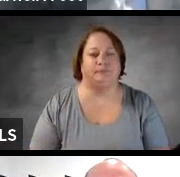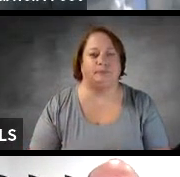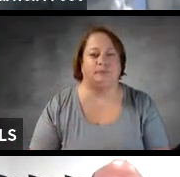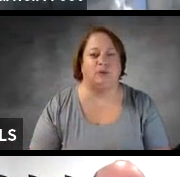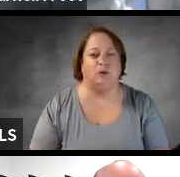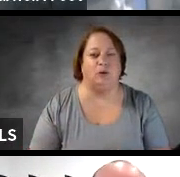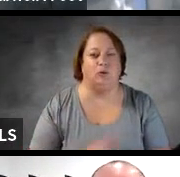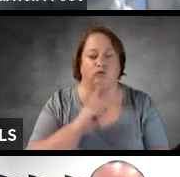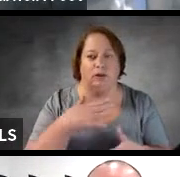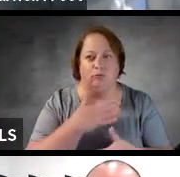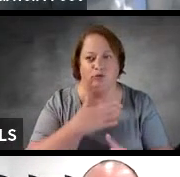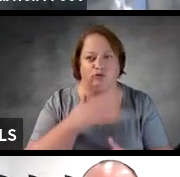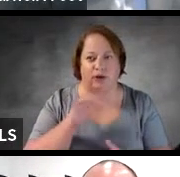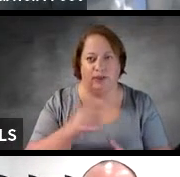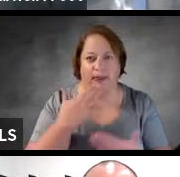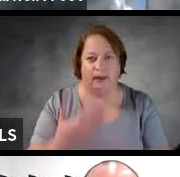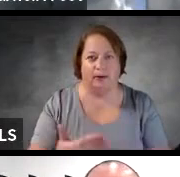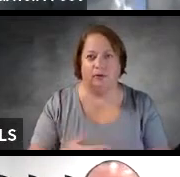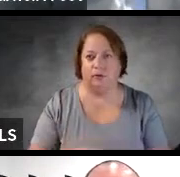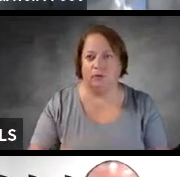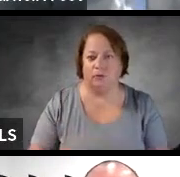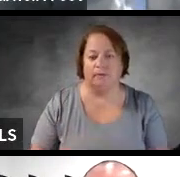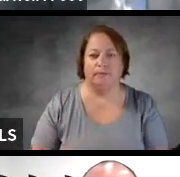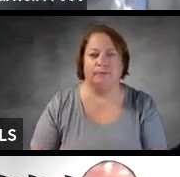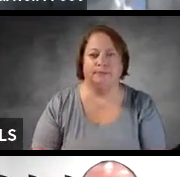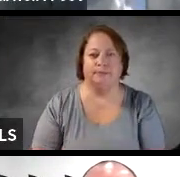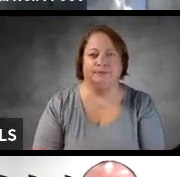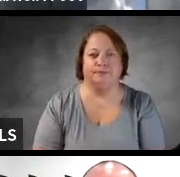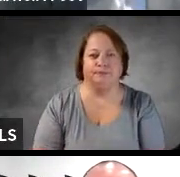we're very appreciative. Thank you. Thank you.